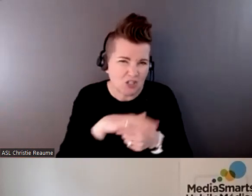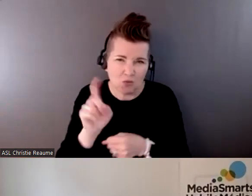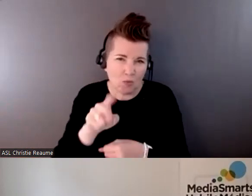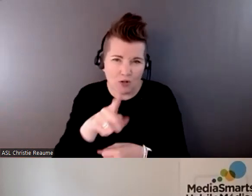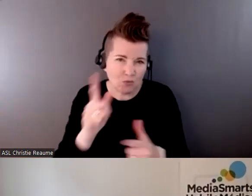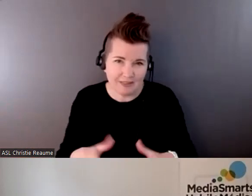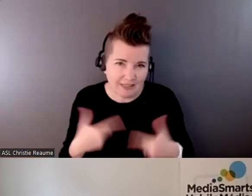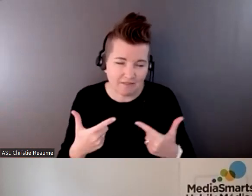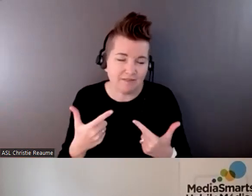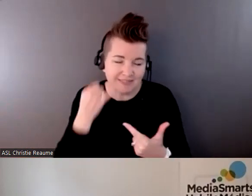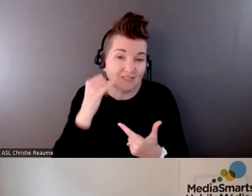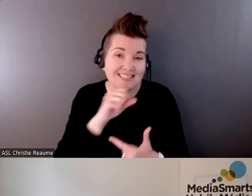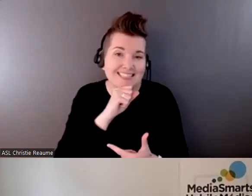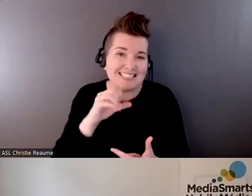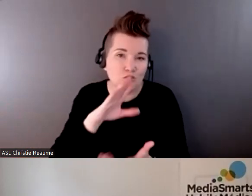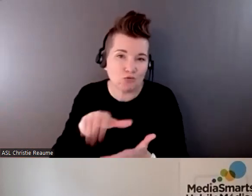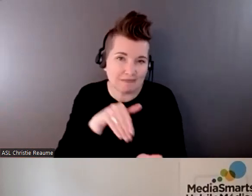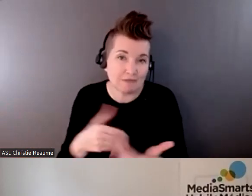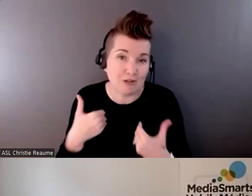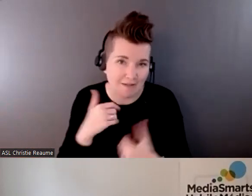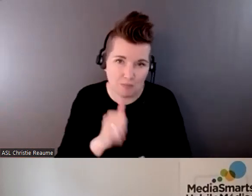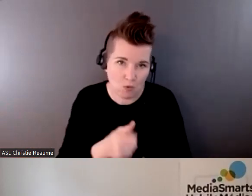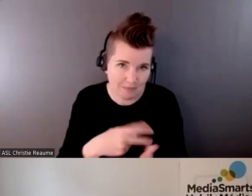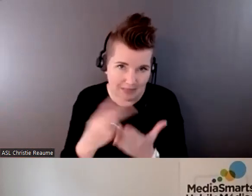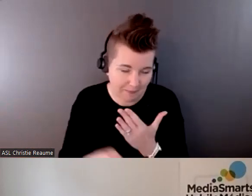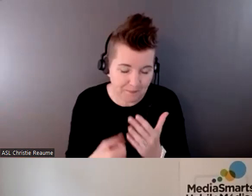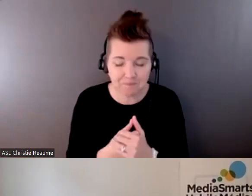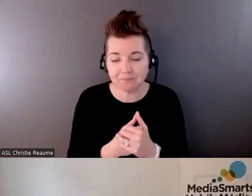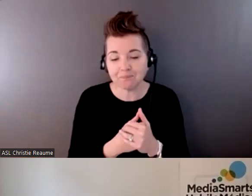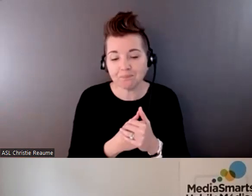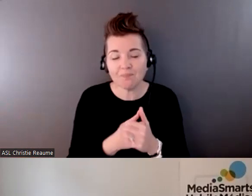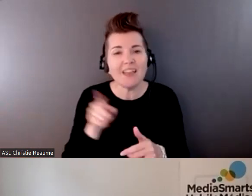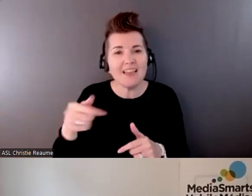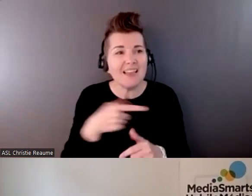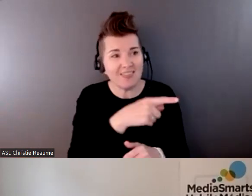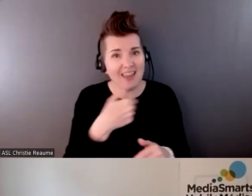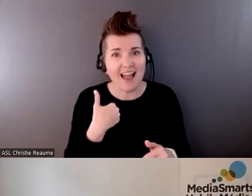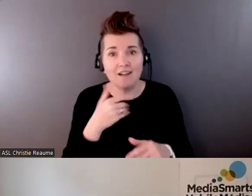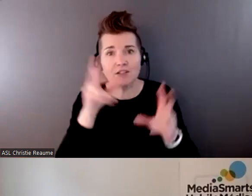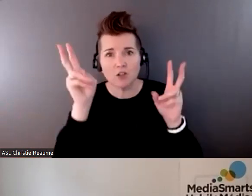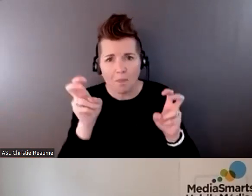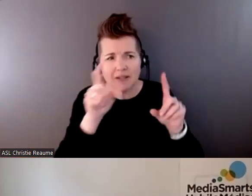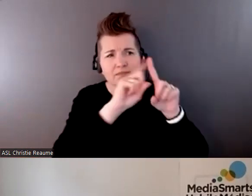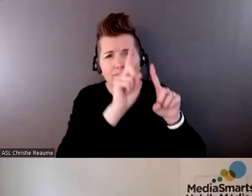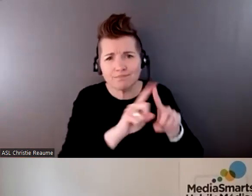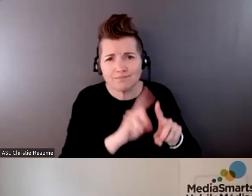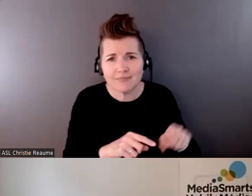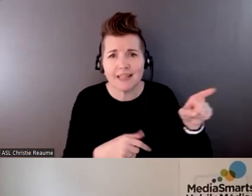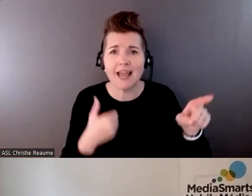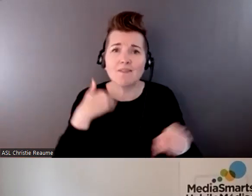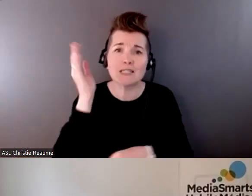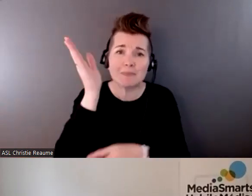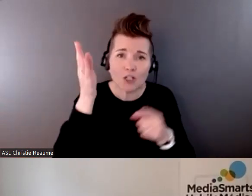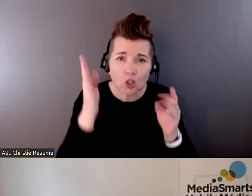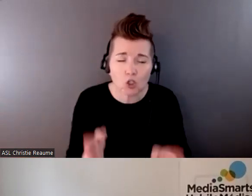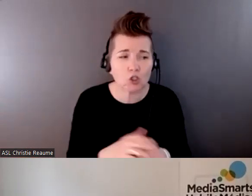that has that program um and they have different topics uh that they bring in speakers and they could talk about frauds and scams they